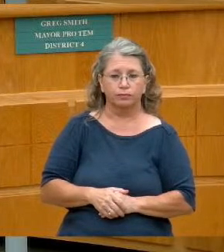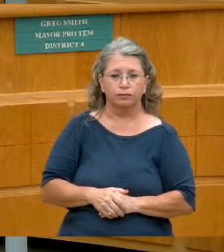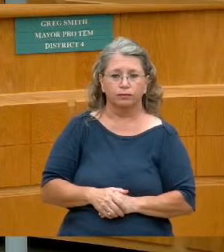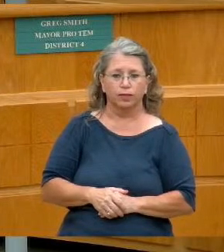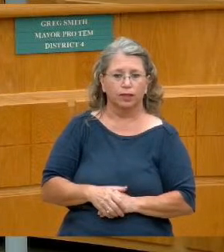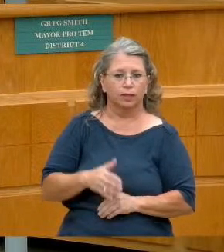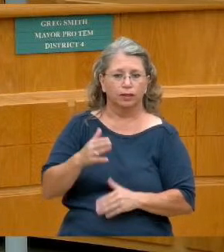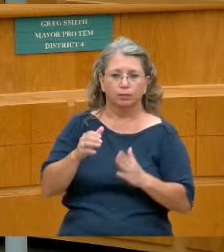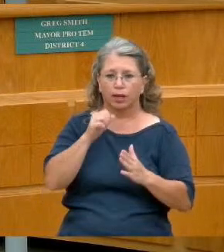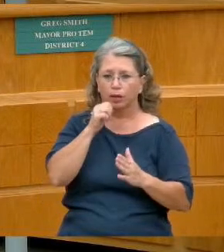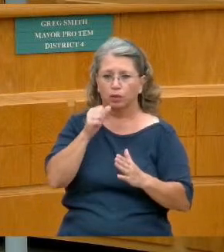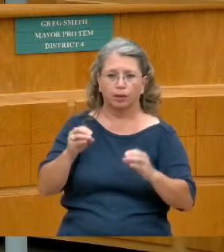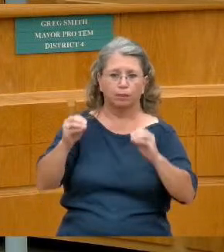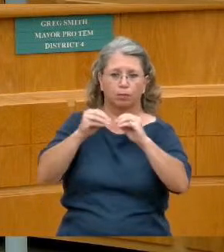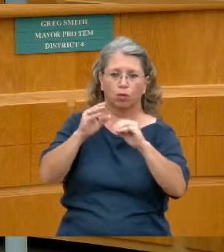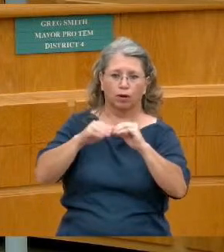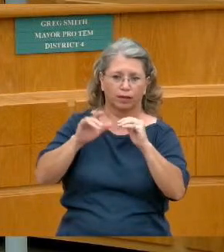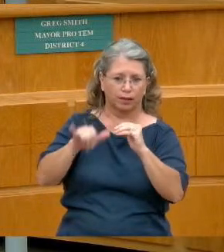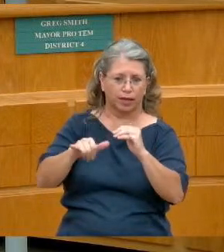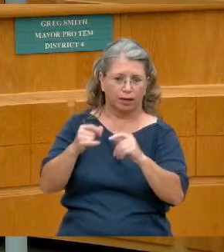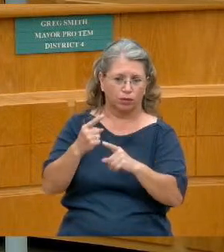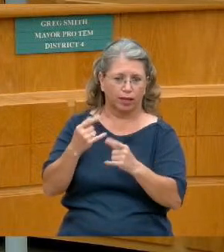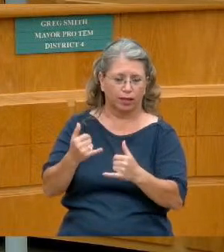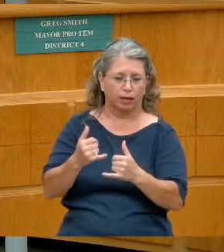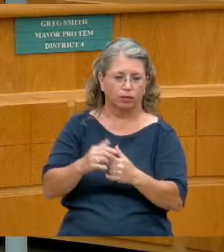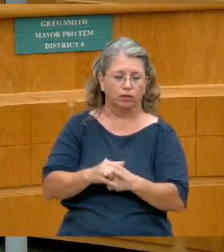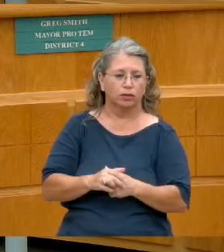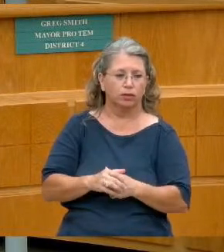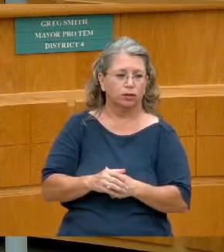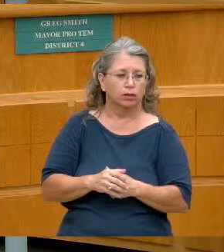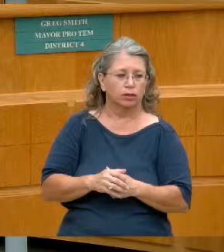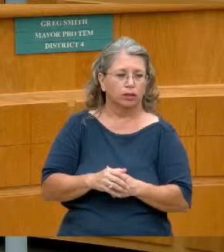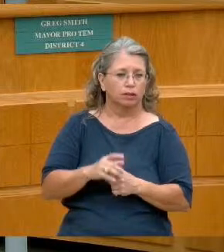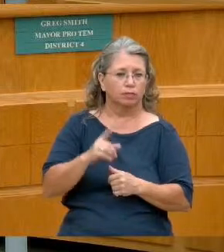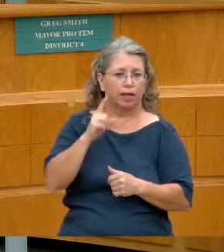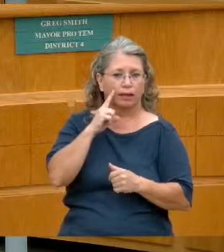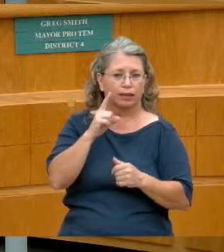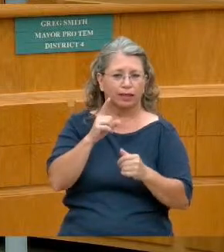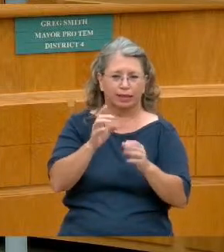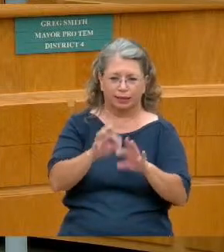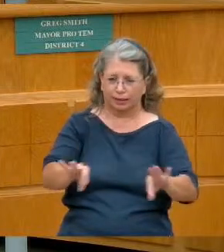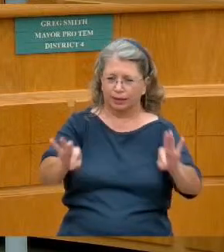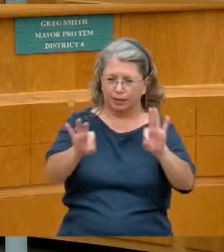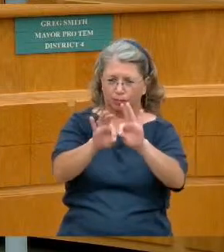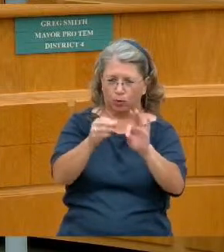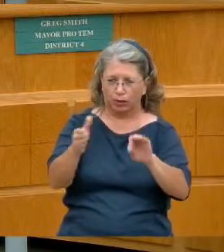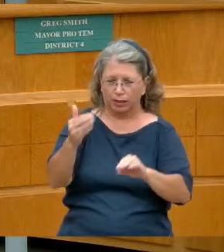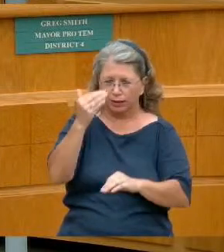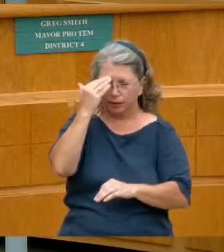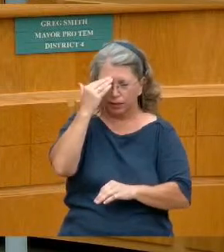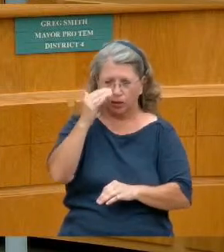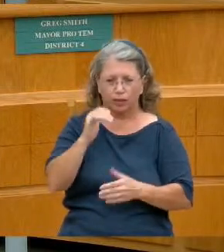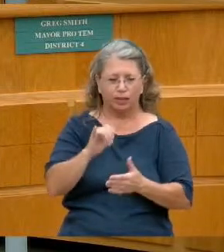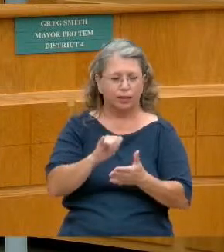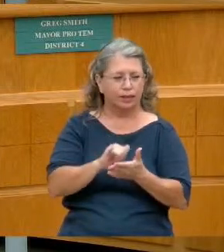be higher than that right now. So anyway, I think the key thing to know is this is different than the